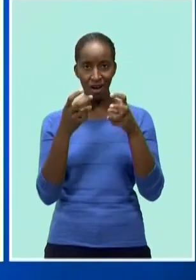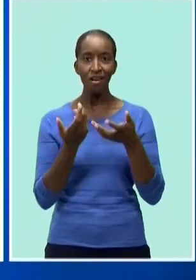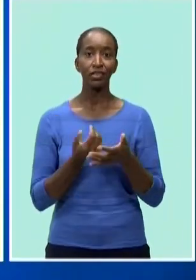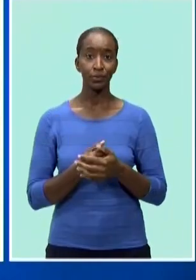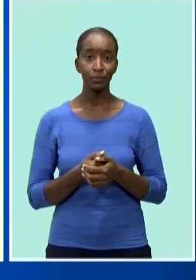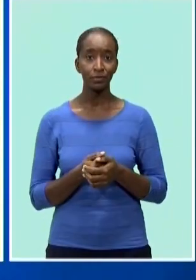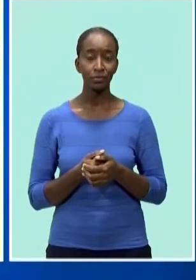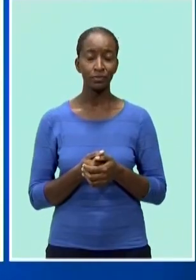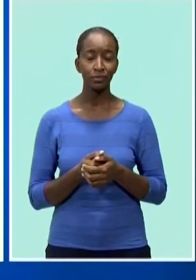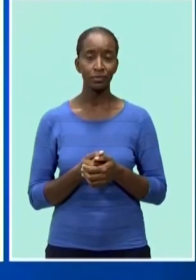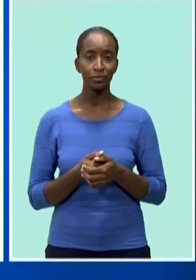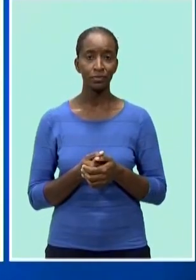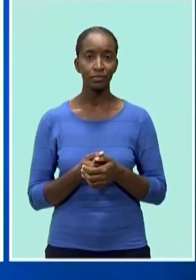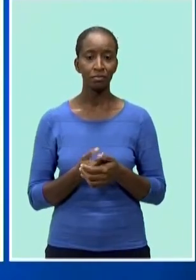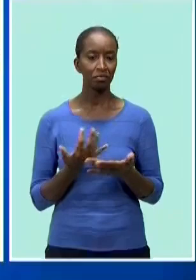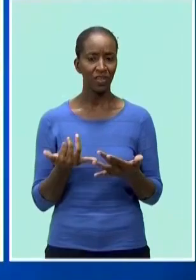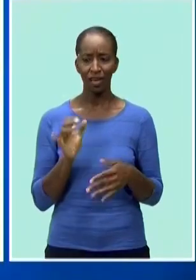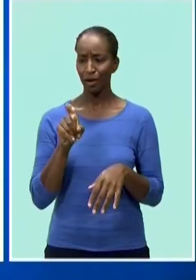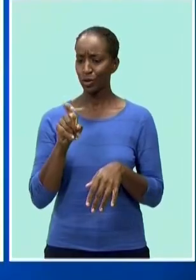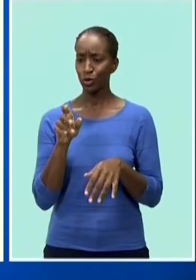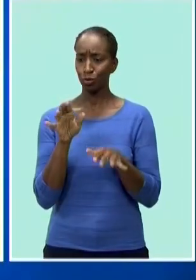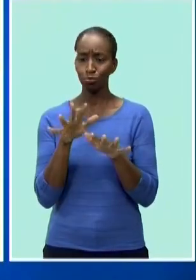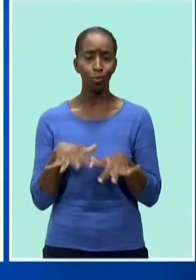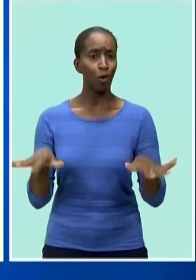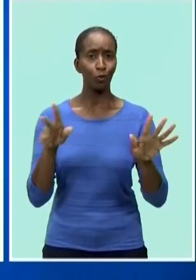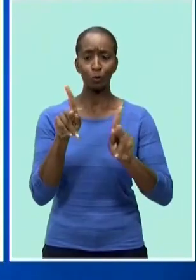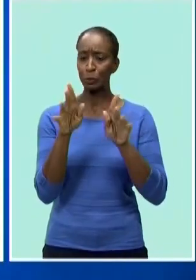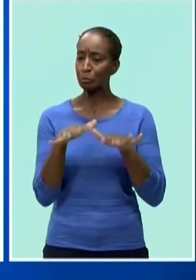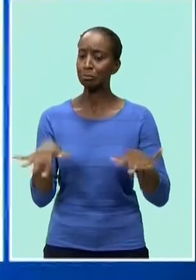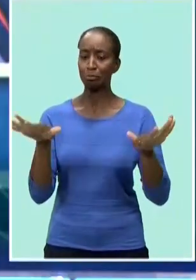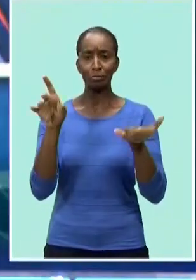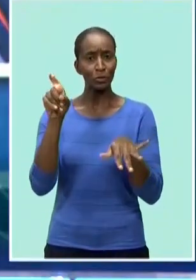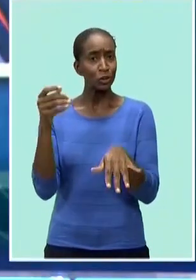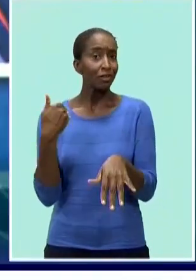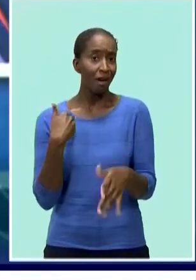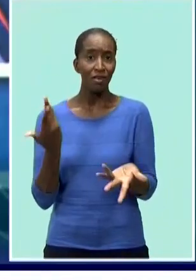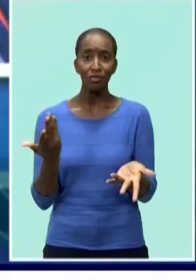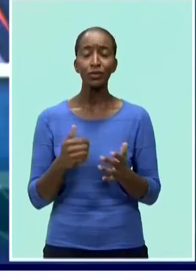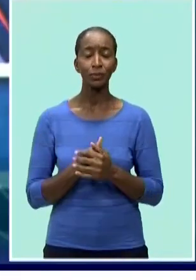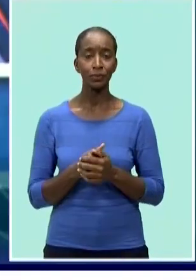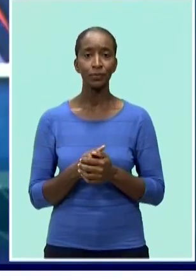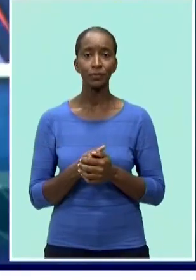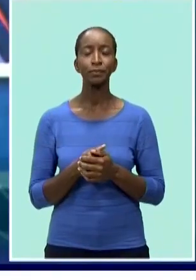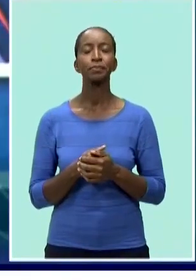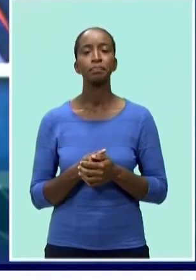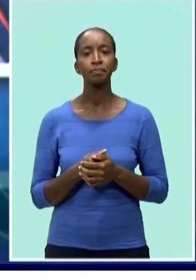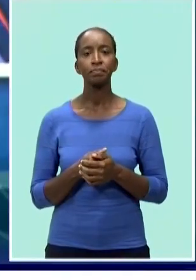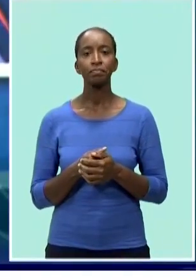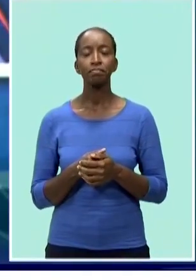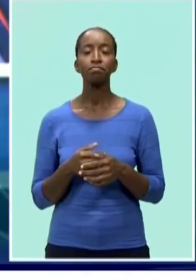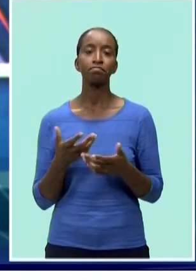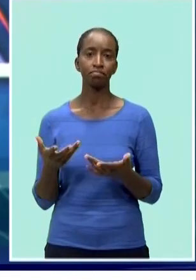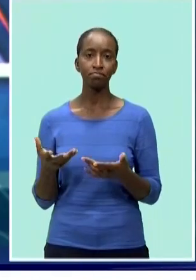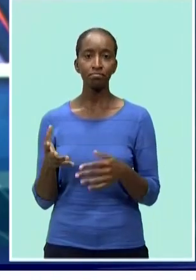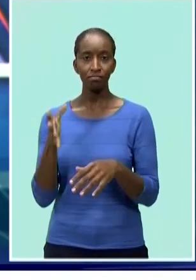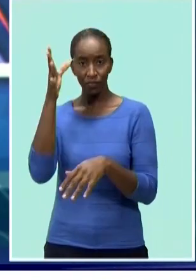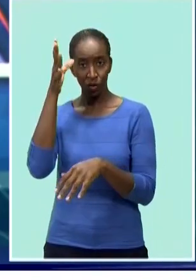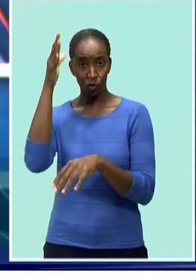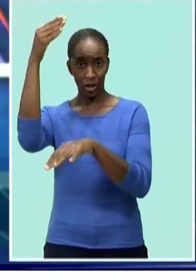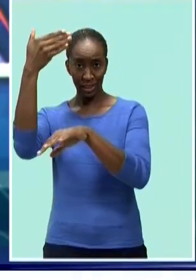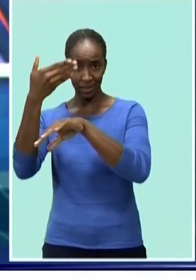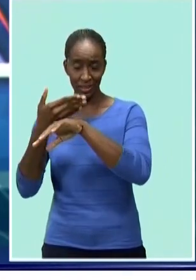that nobody in Barbados, regardless of circumstance, should be deprived of. Mbada Mandela, the grandson of the late South African